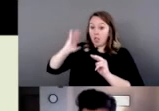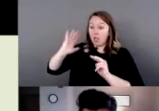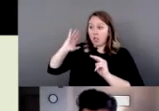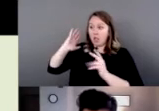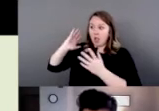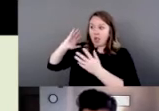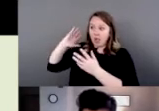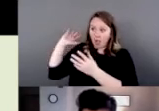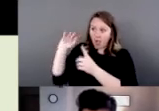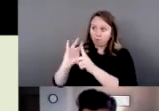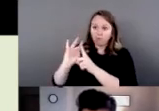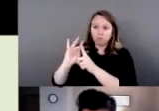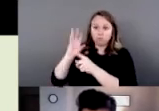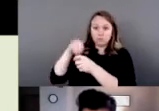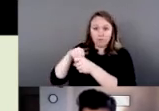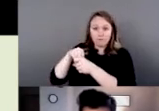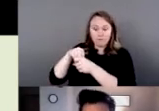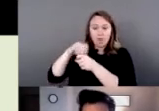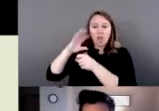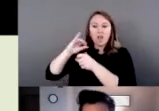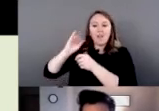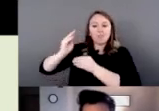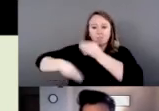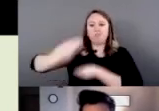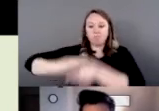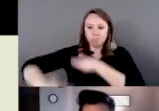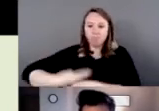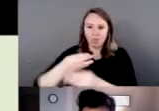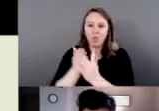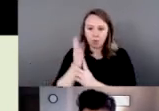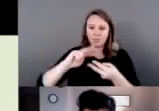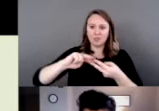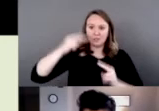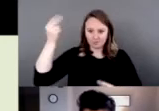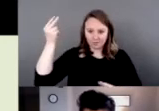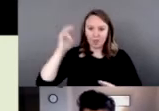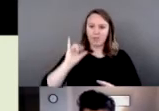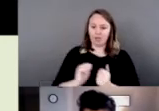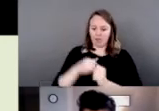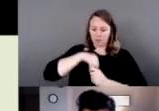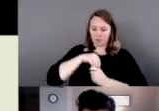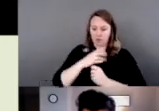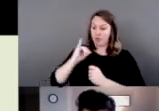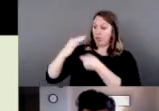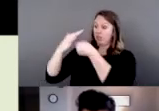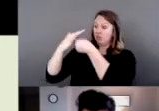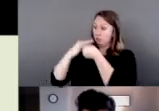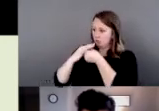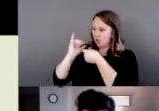to trauma and stress. So trauma that's experienced by our earlier ancestors,